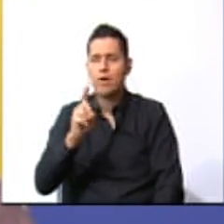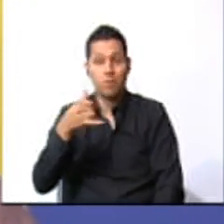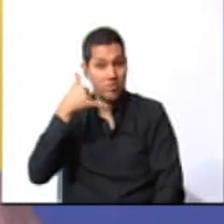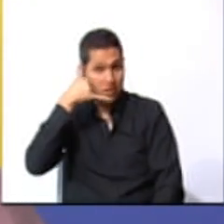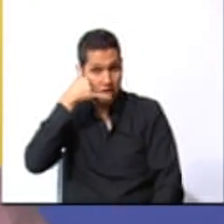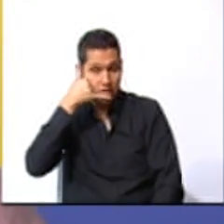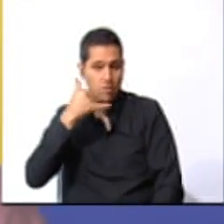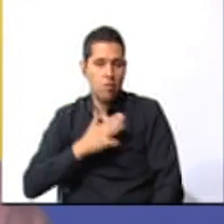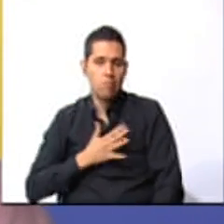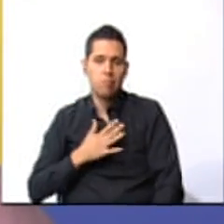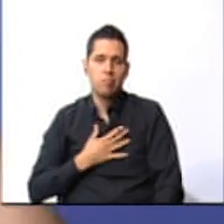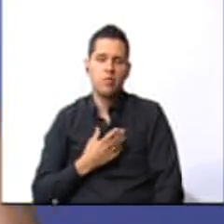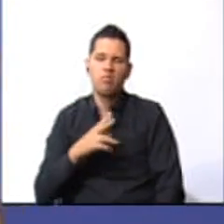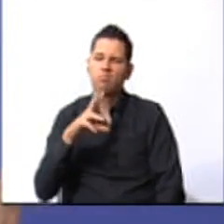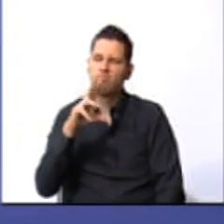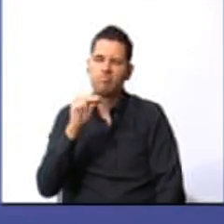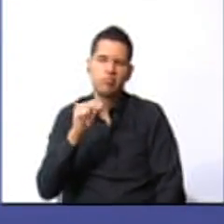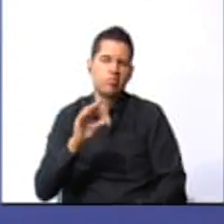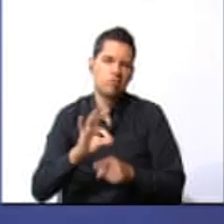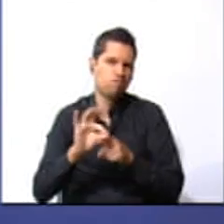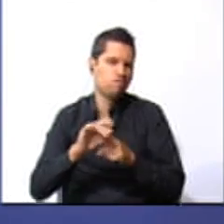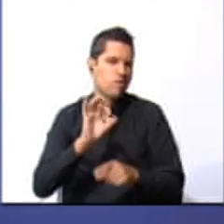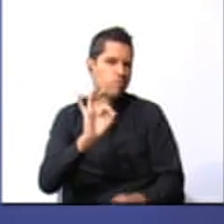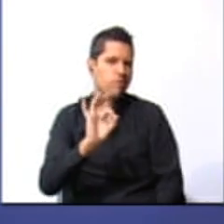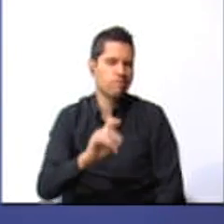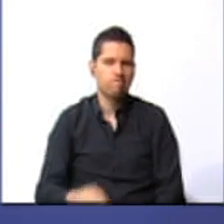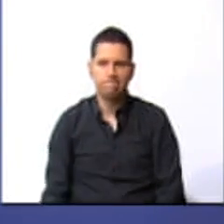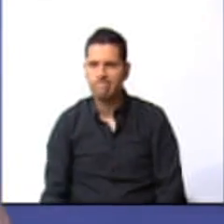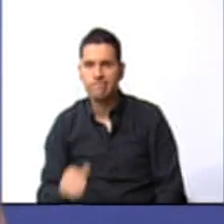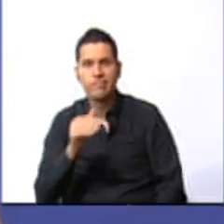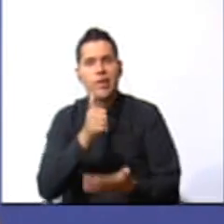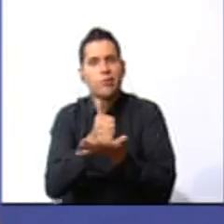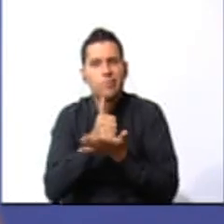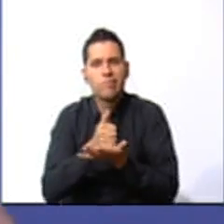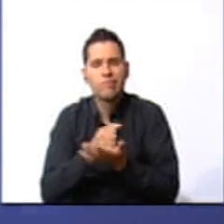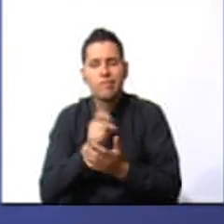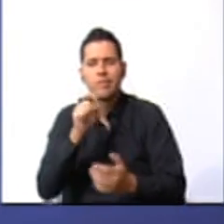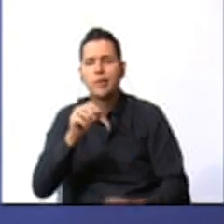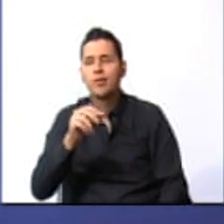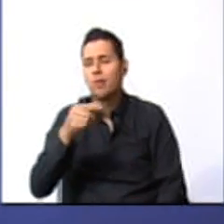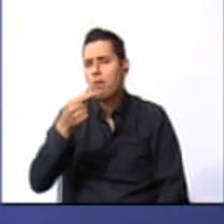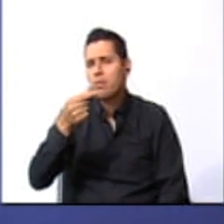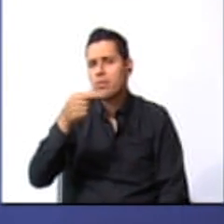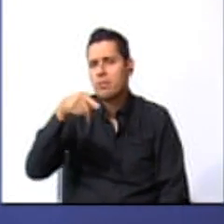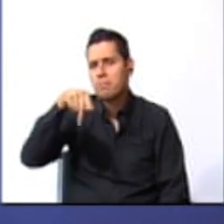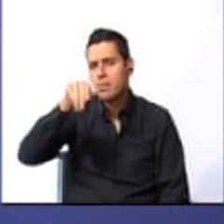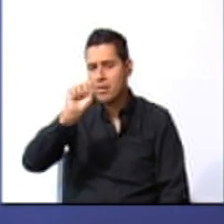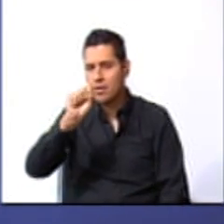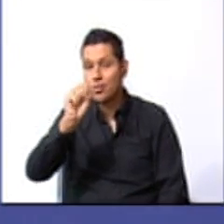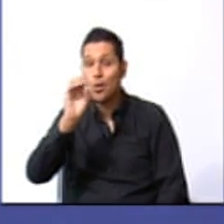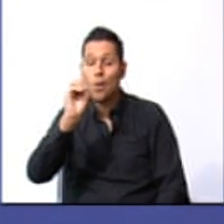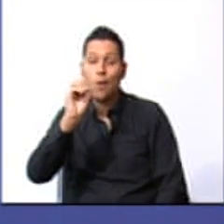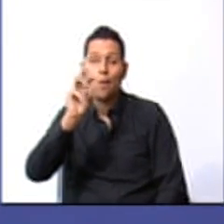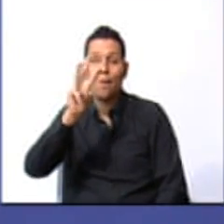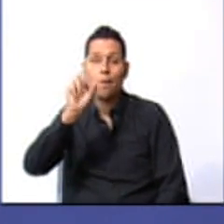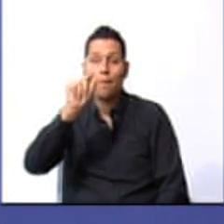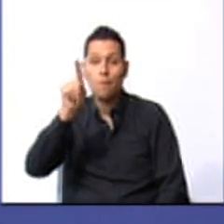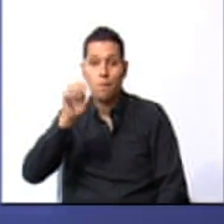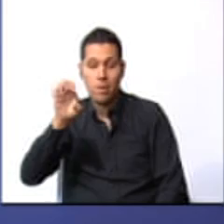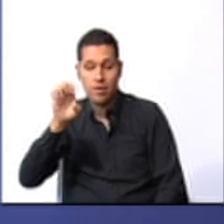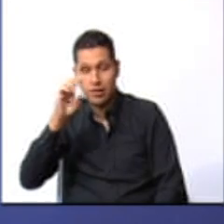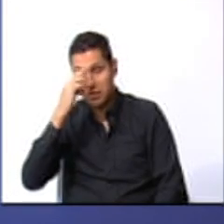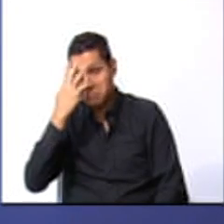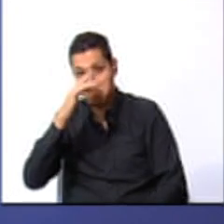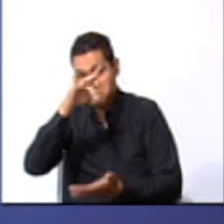is not working. Help! I need to use GPS or Waze. The thing is, I want to visit